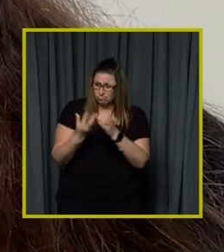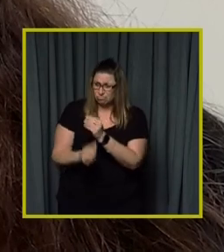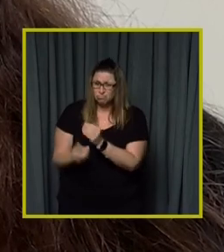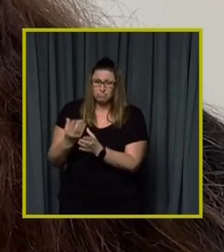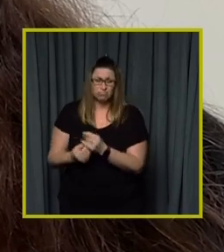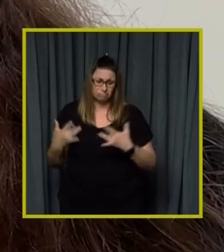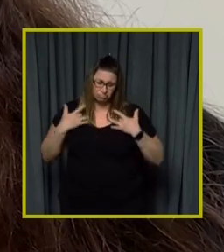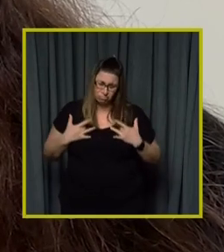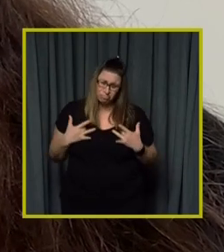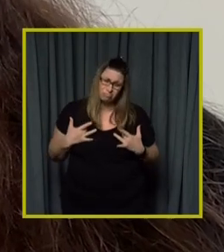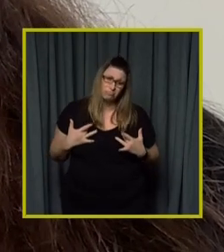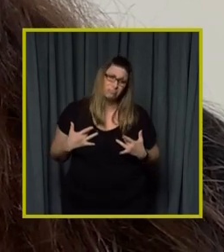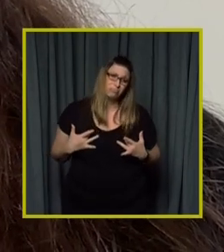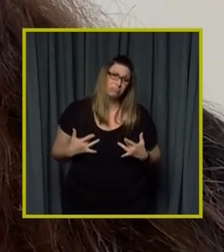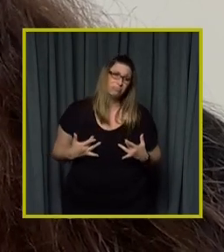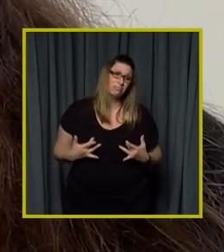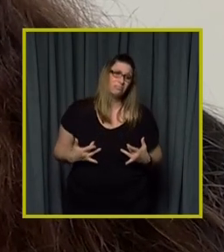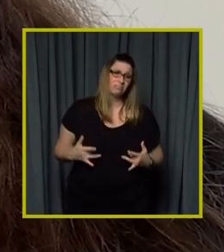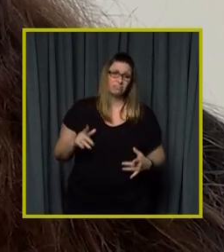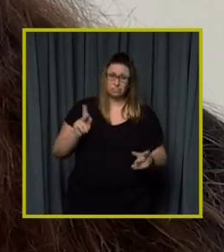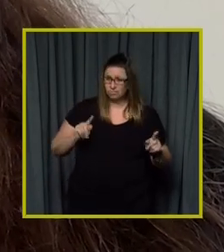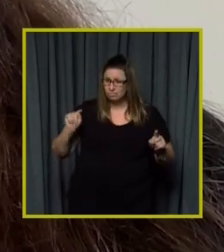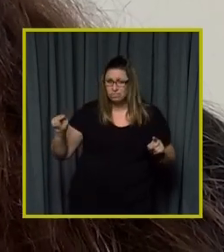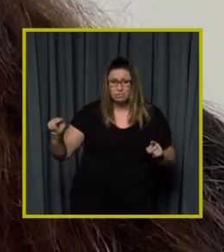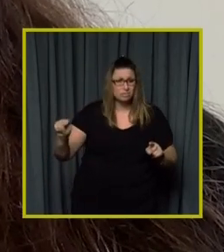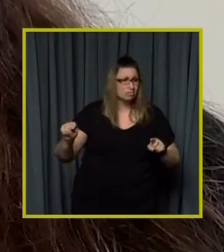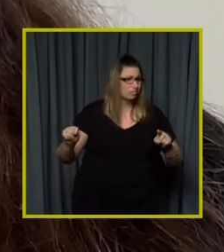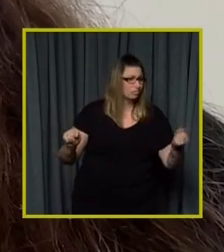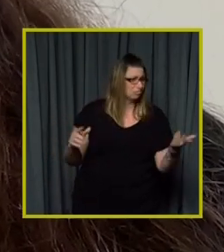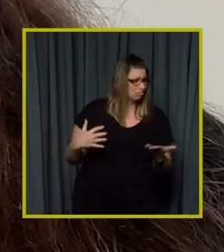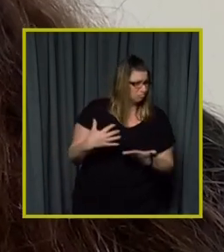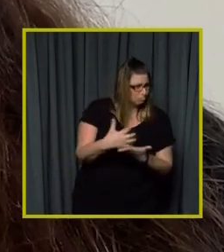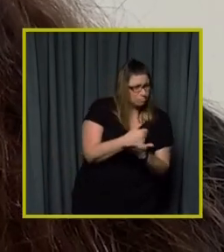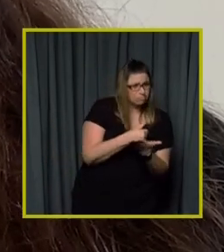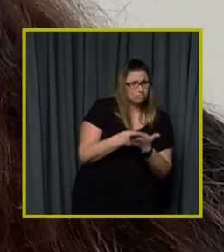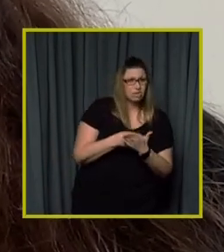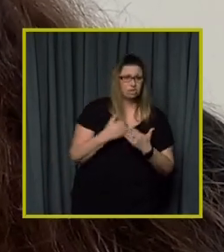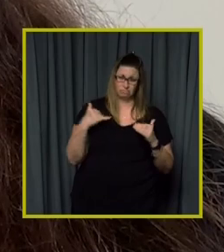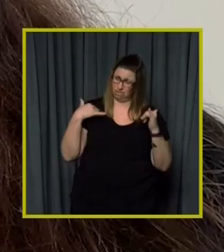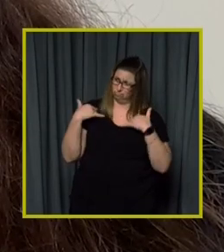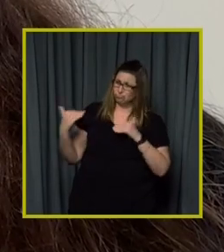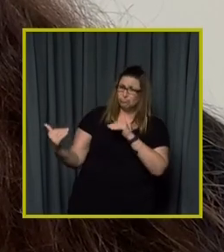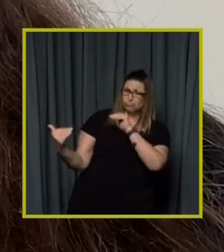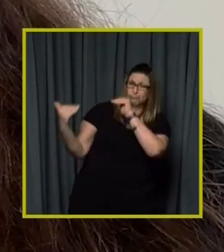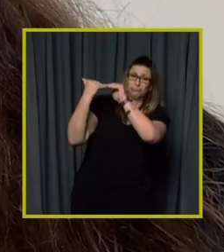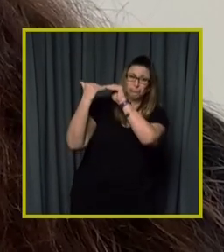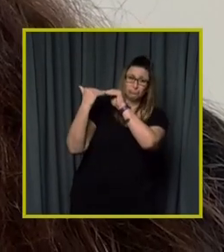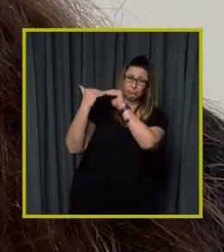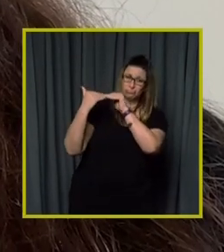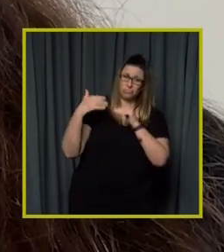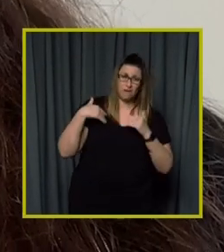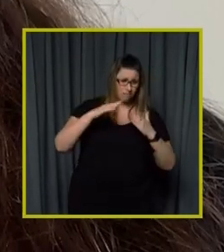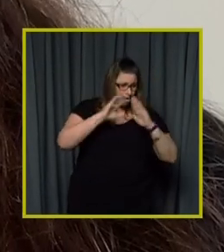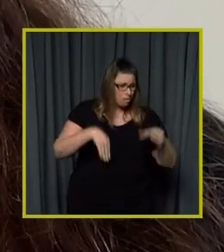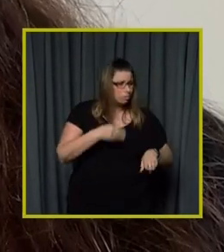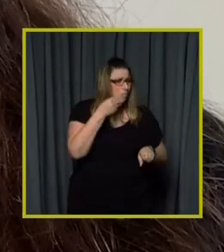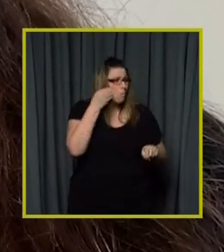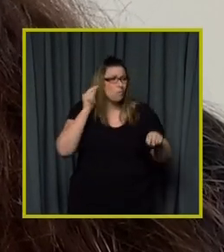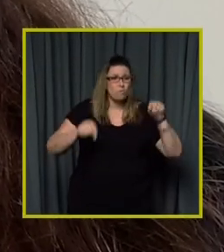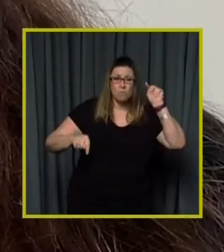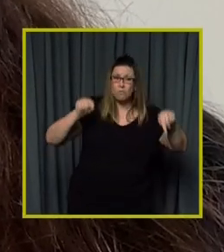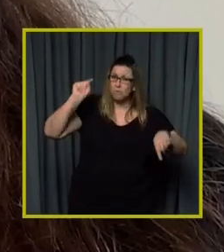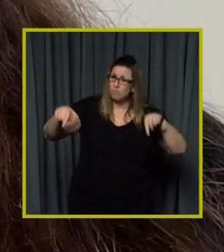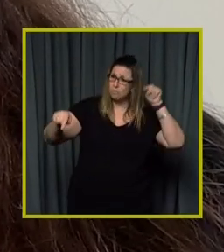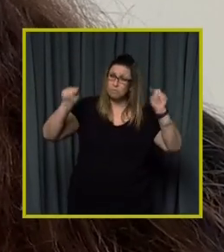to affordable housing and living wages, and that's why I work with the Poor People's Campaign, a national call for